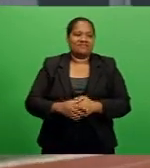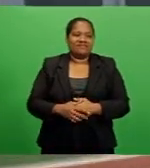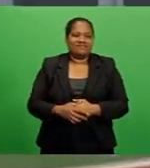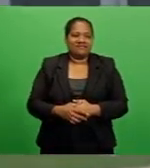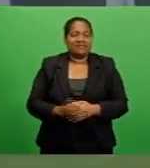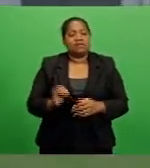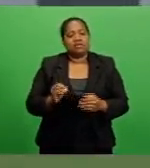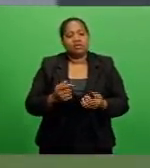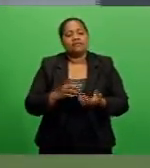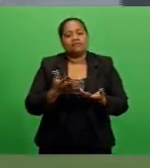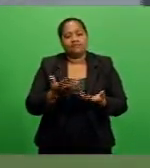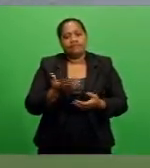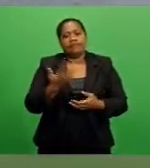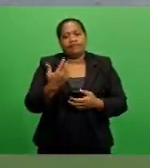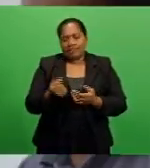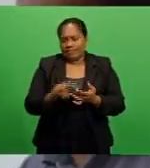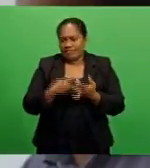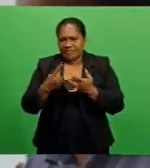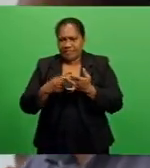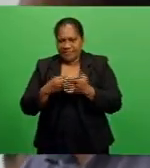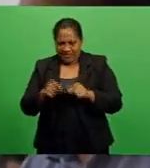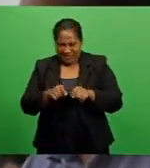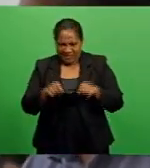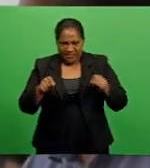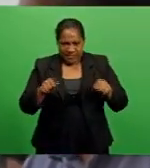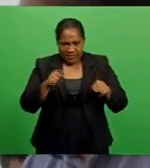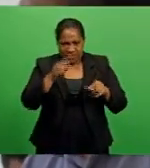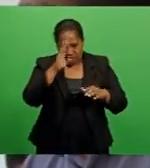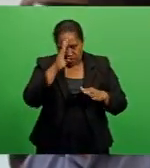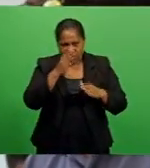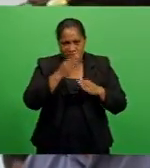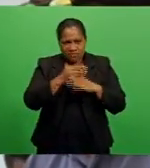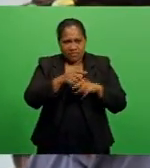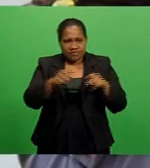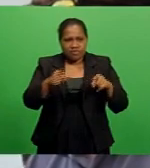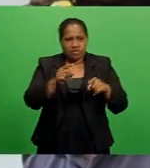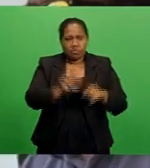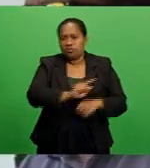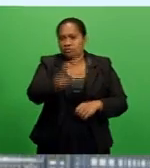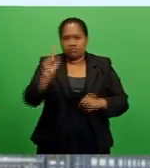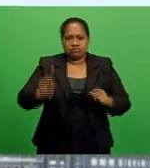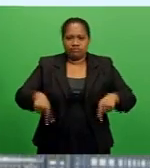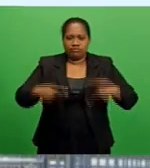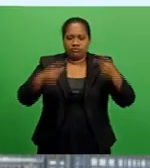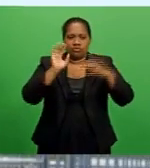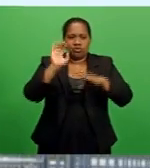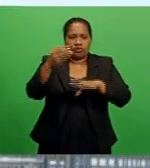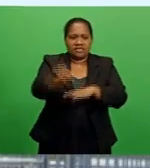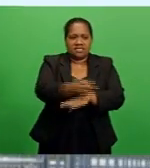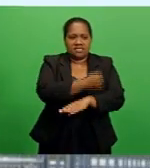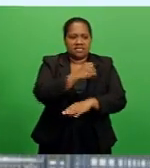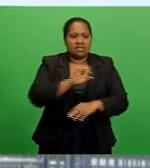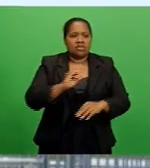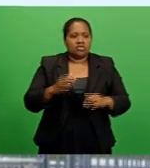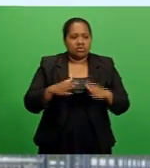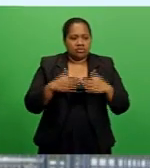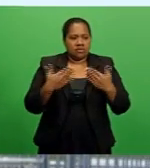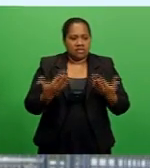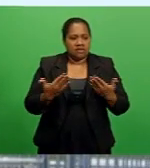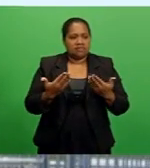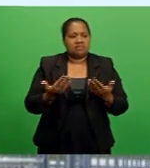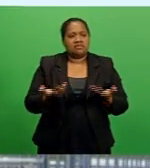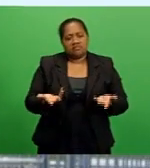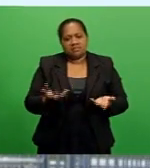to give Volmer and other Olympic hopefuls a chance to compete overseas. So we're still hoping that the best from Fiji will be allowed to